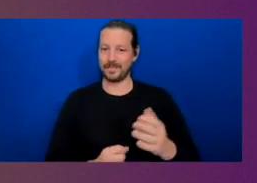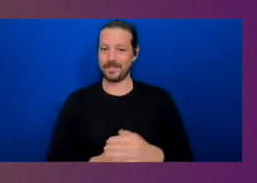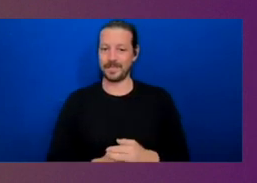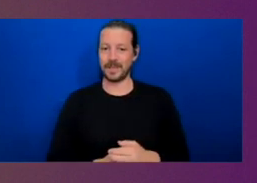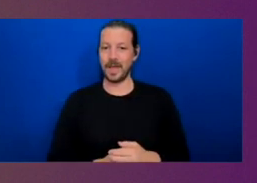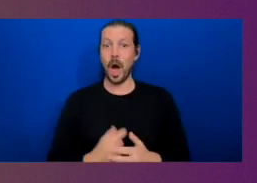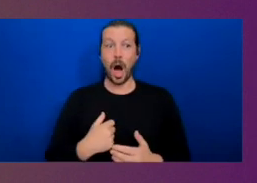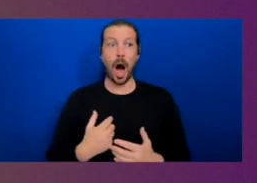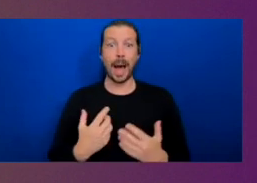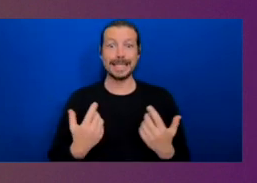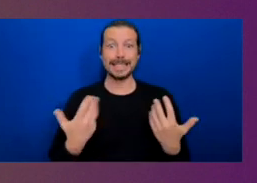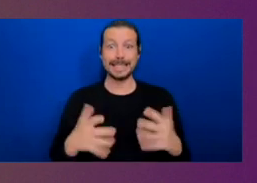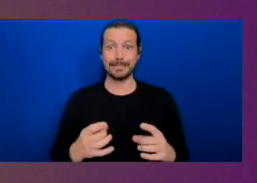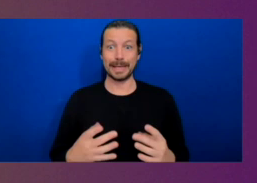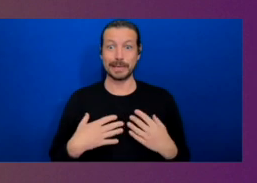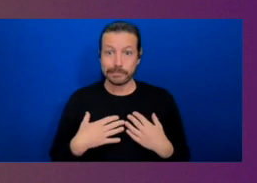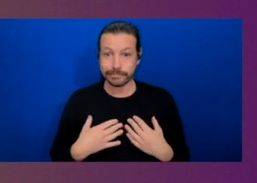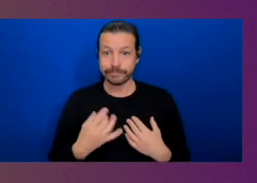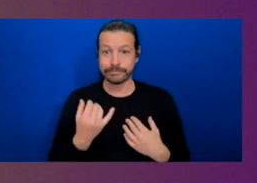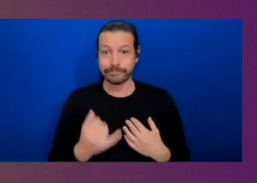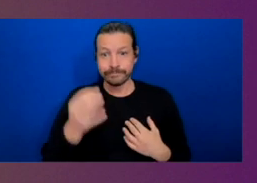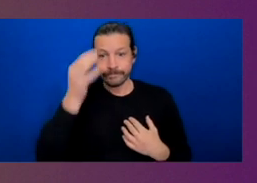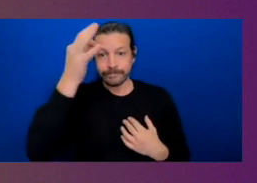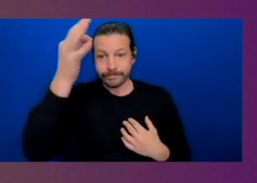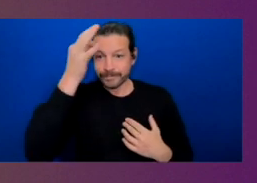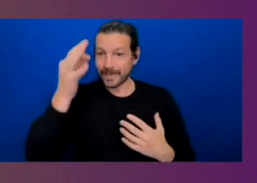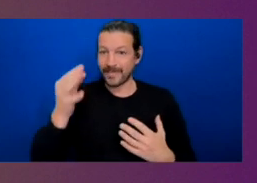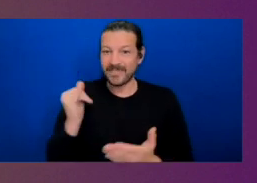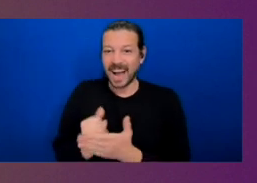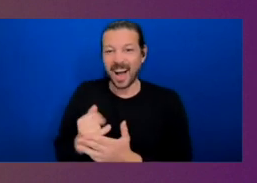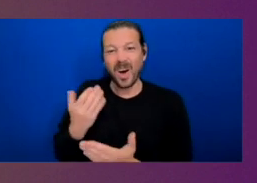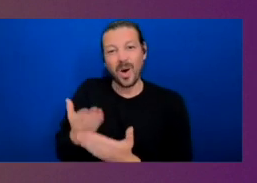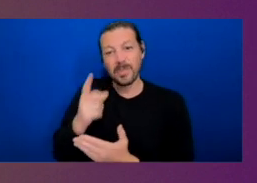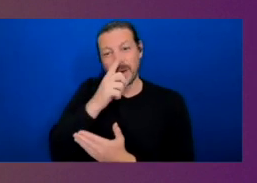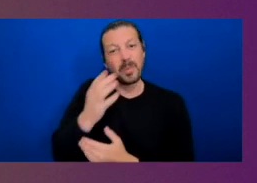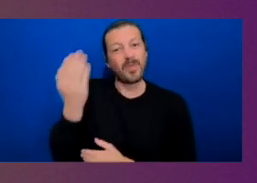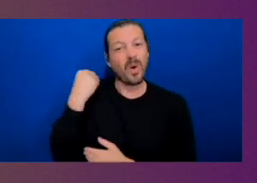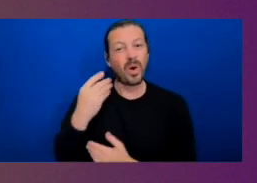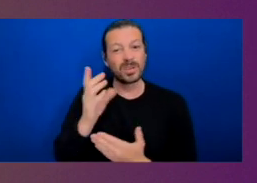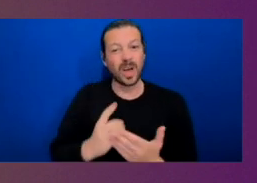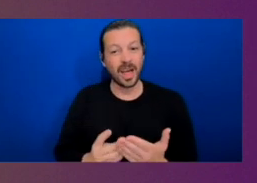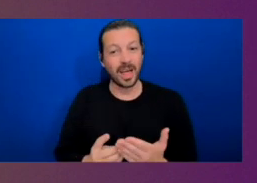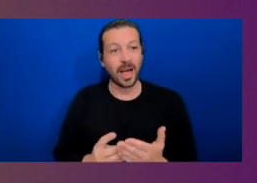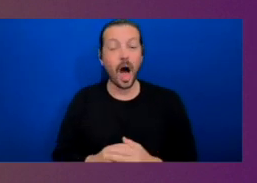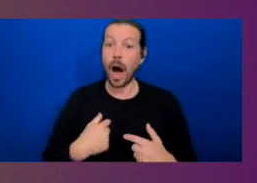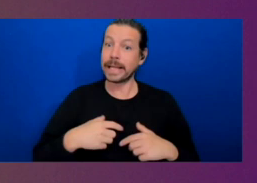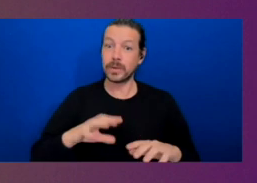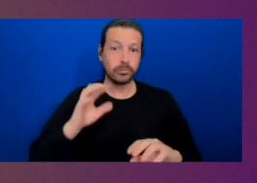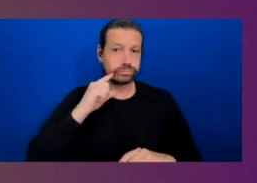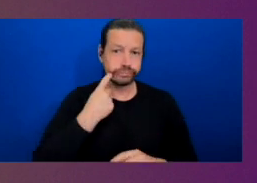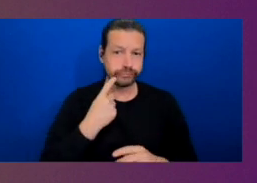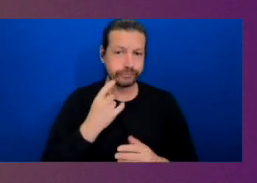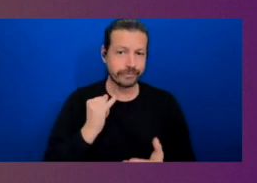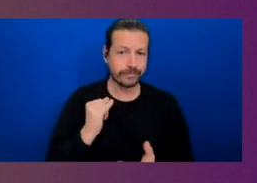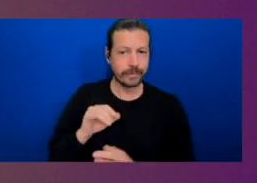people, not because I didn't turn up with intent every day to do something delightful, but because I didn't know better. And because I didn't